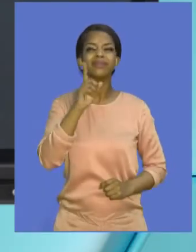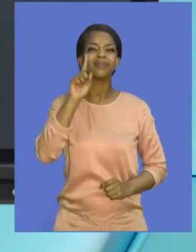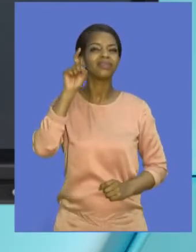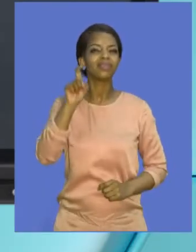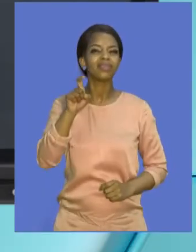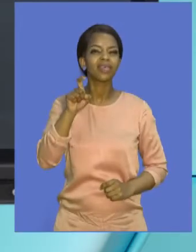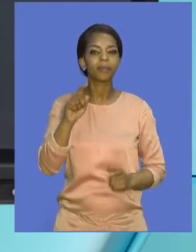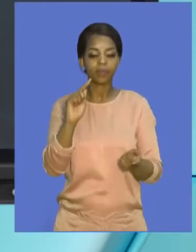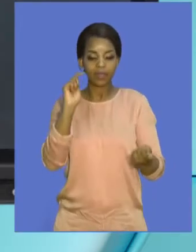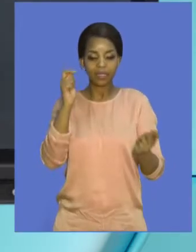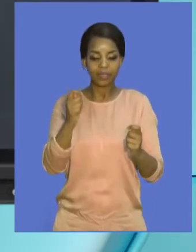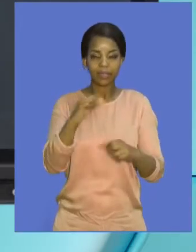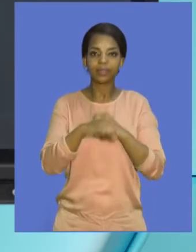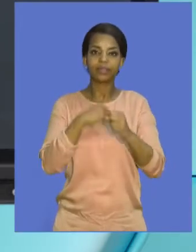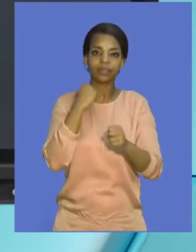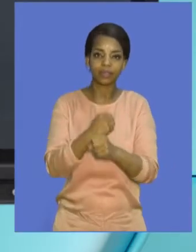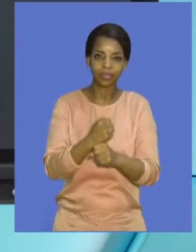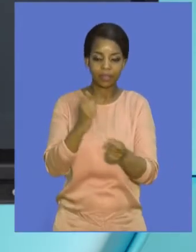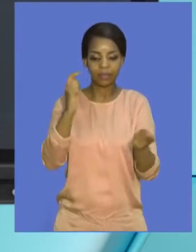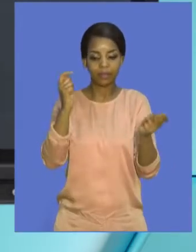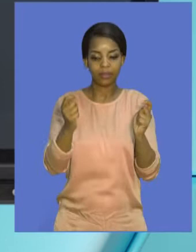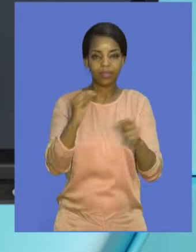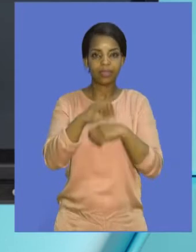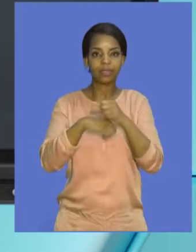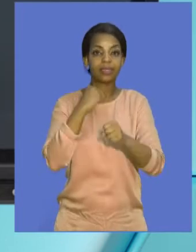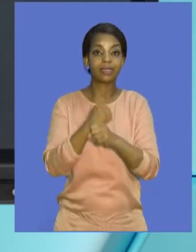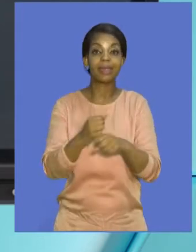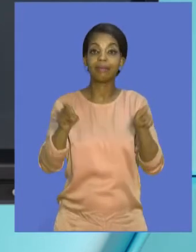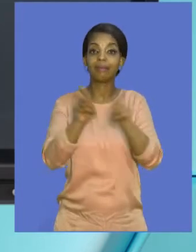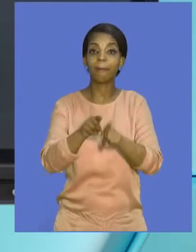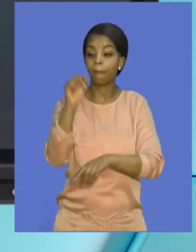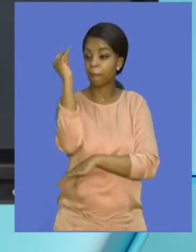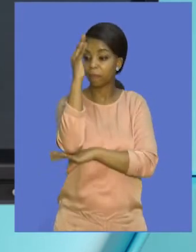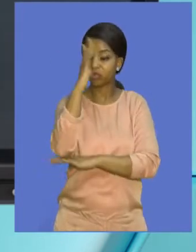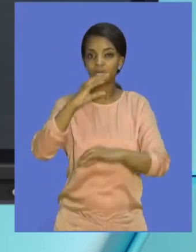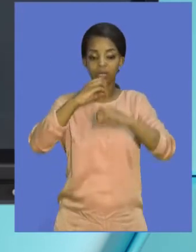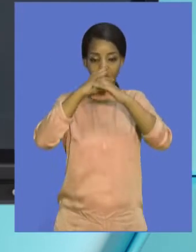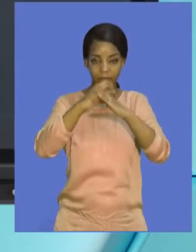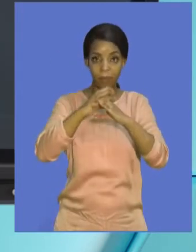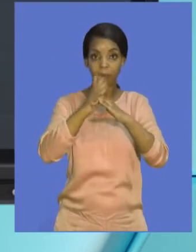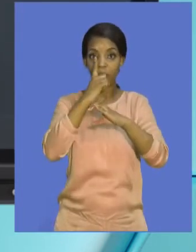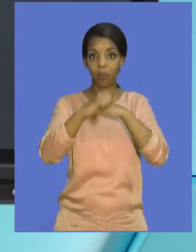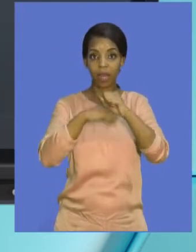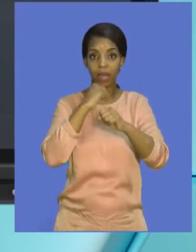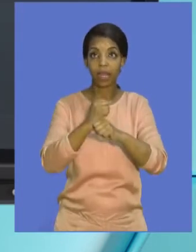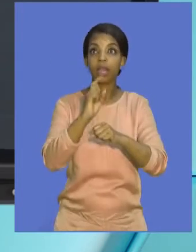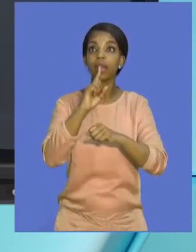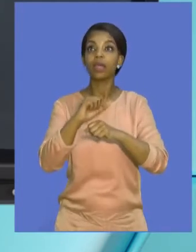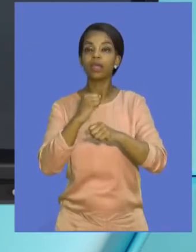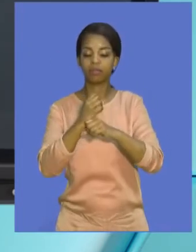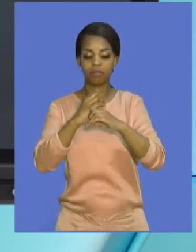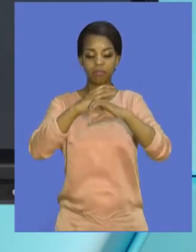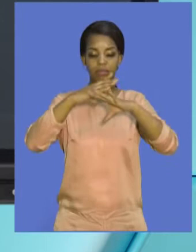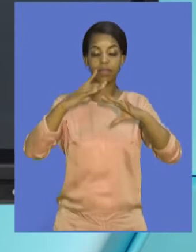years, because a tree would grow each and every year. So every year it becomes a bit bigger, a bit bigger, a bit bigger.